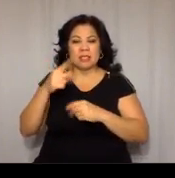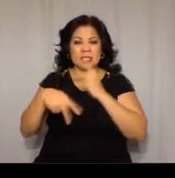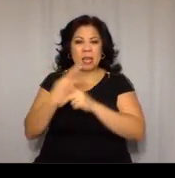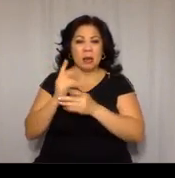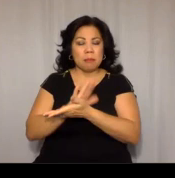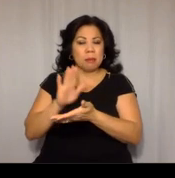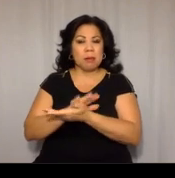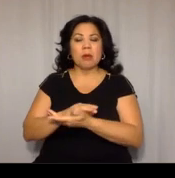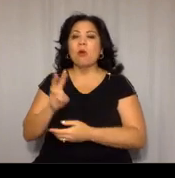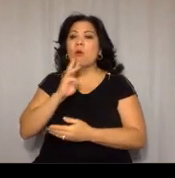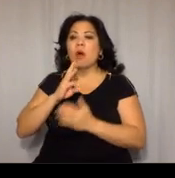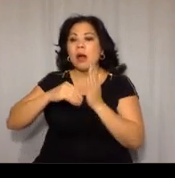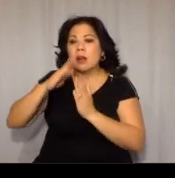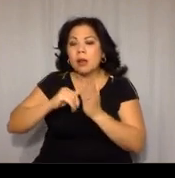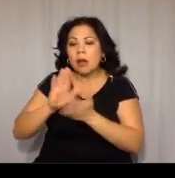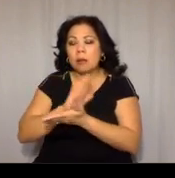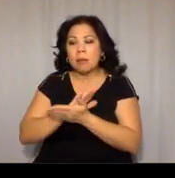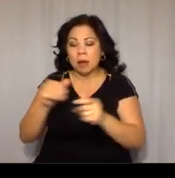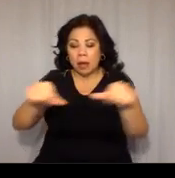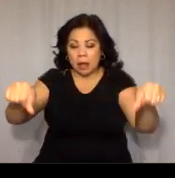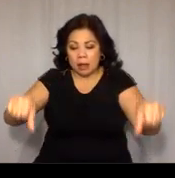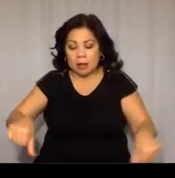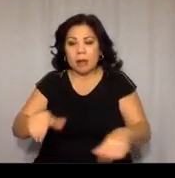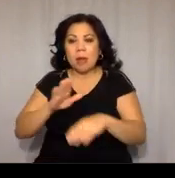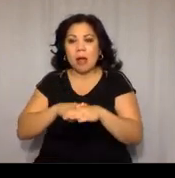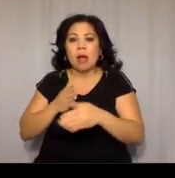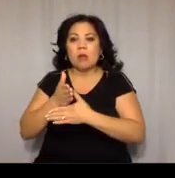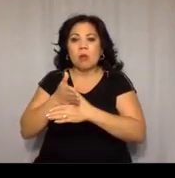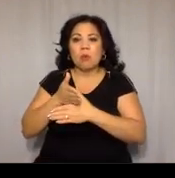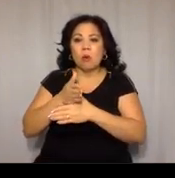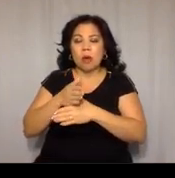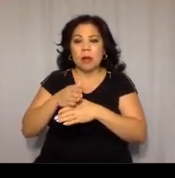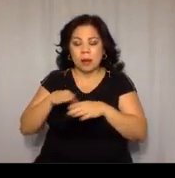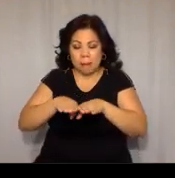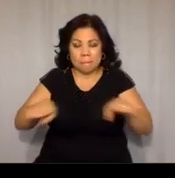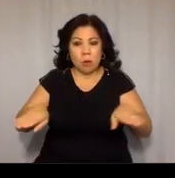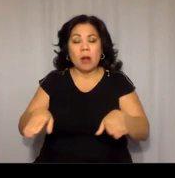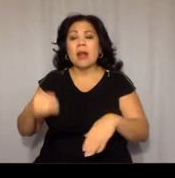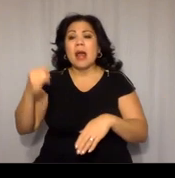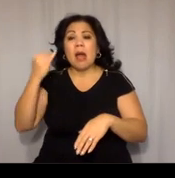taped it down to a board. Now, if you've got something you could tape down to, you could even tape to the table.